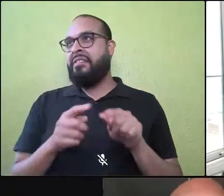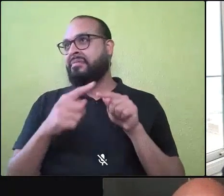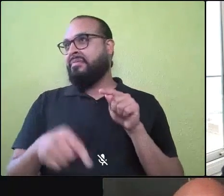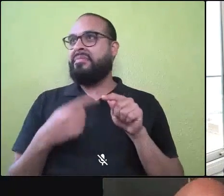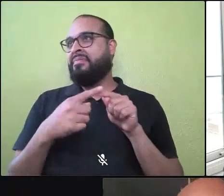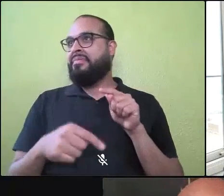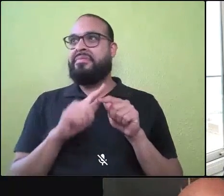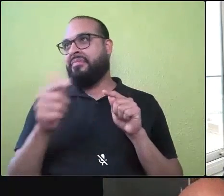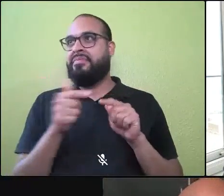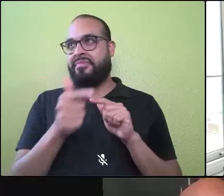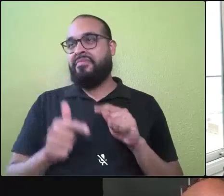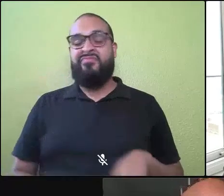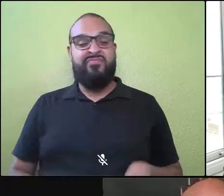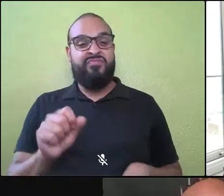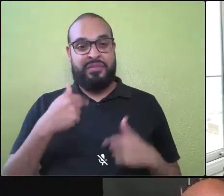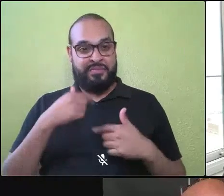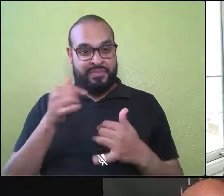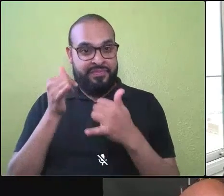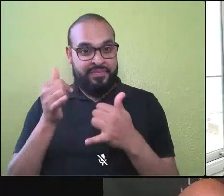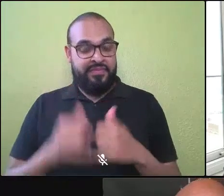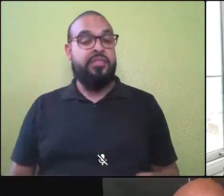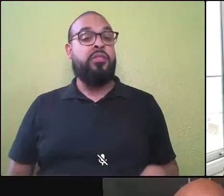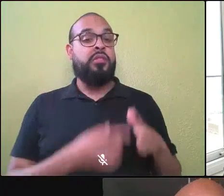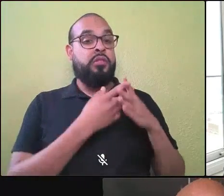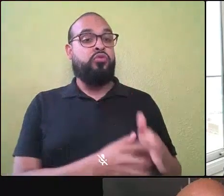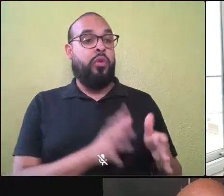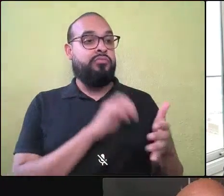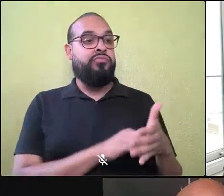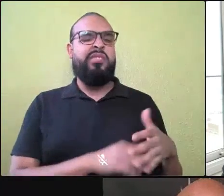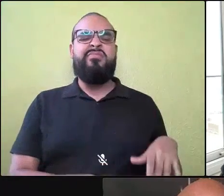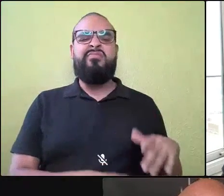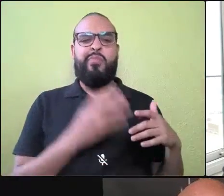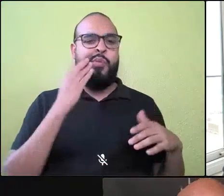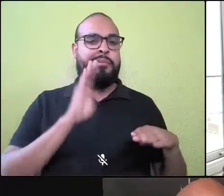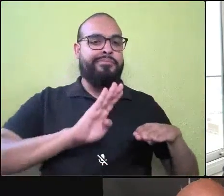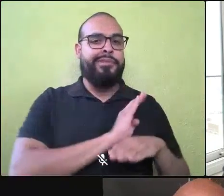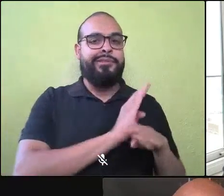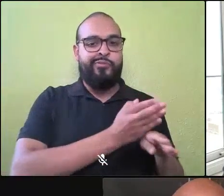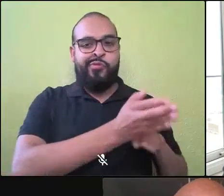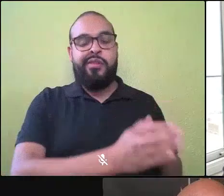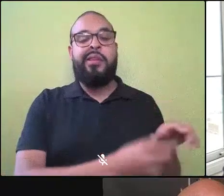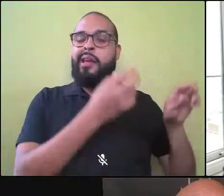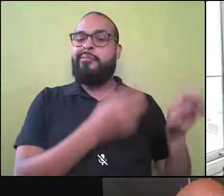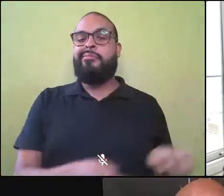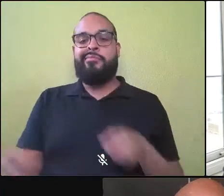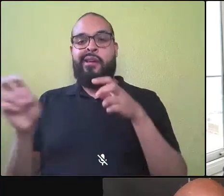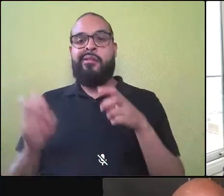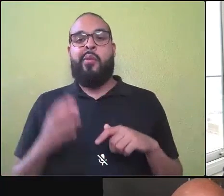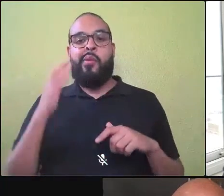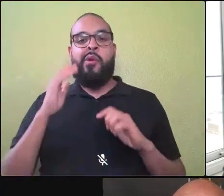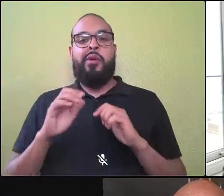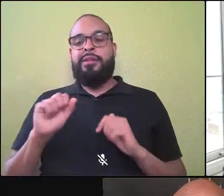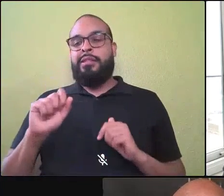I had a similar transition out of corporate and into the startup world where I was doing a lot of work with people, and I did a lot of